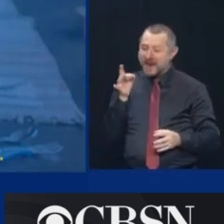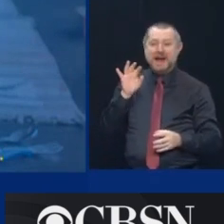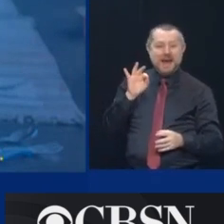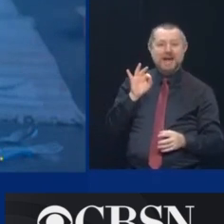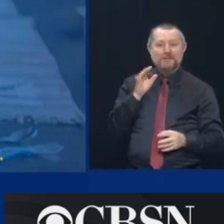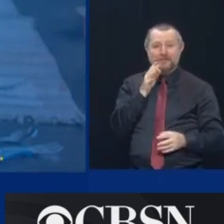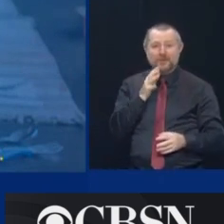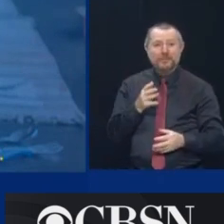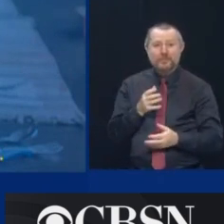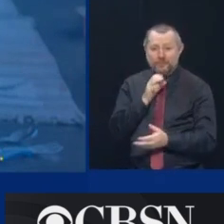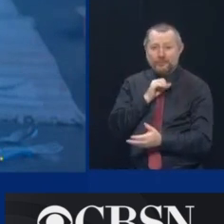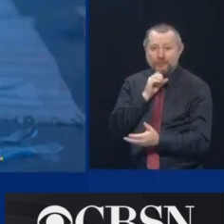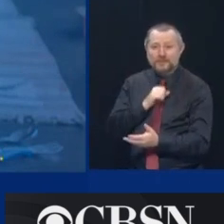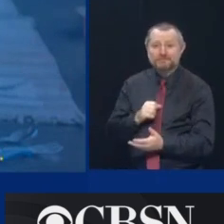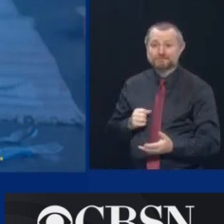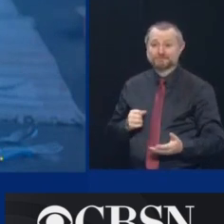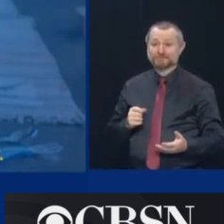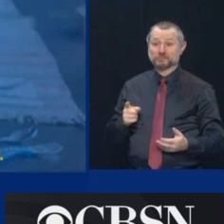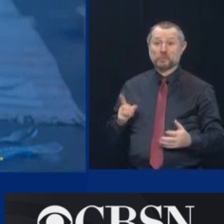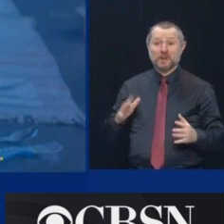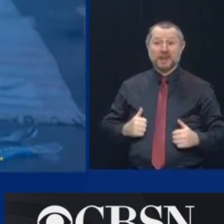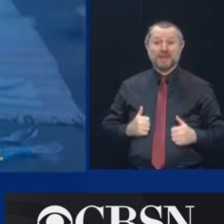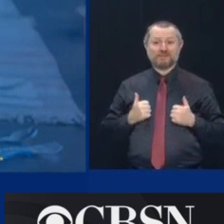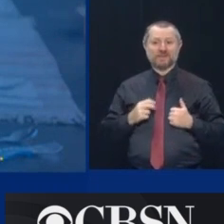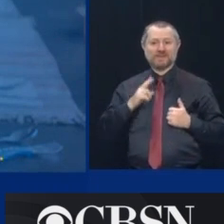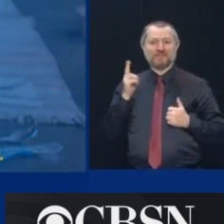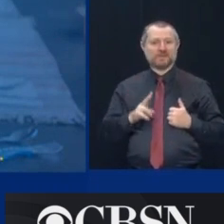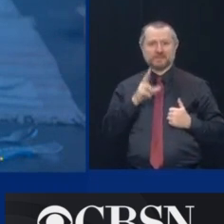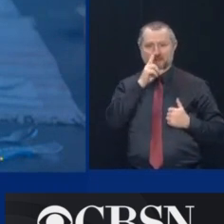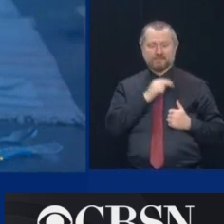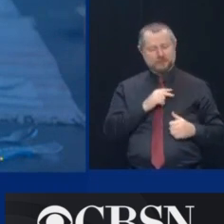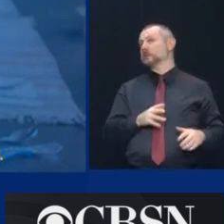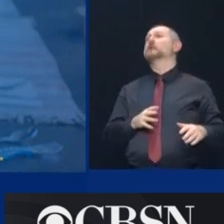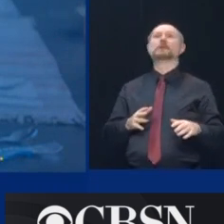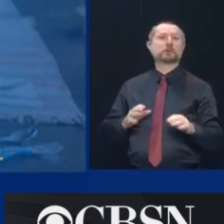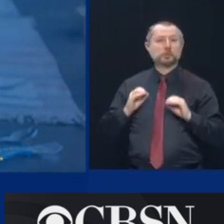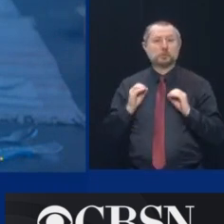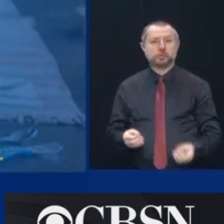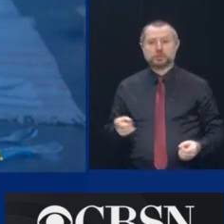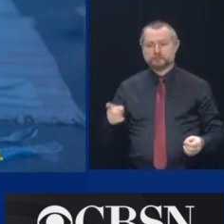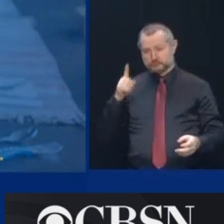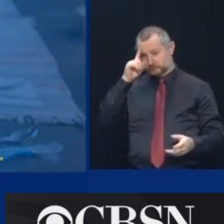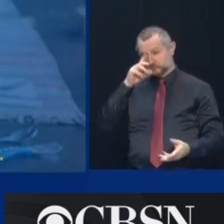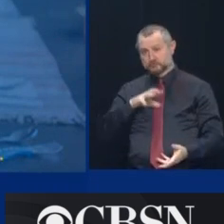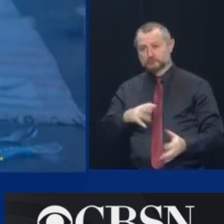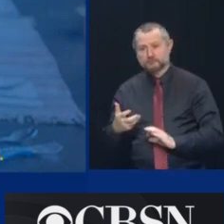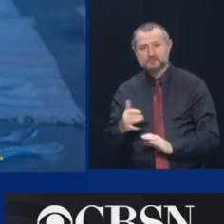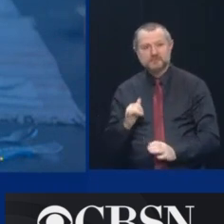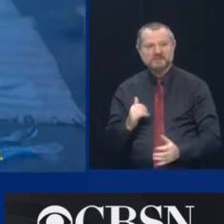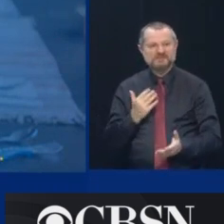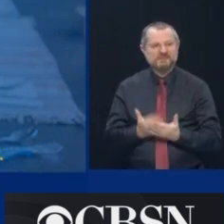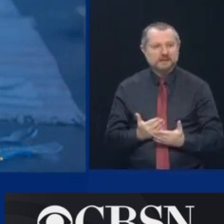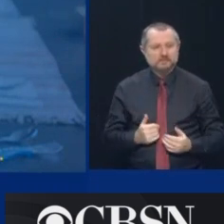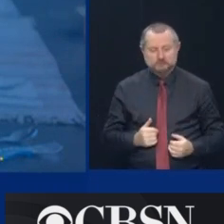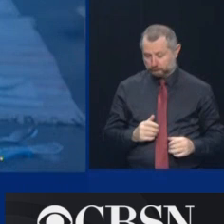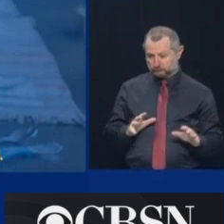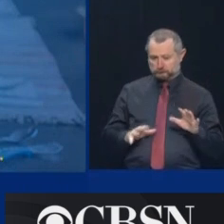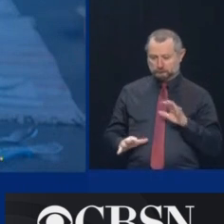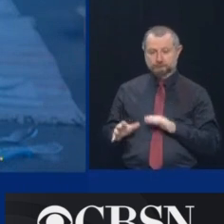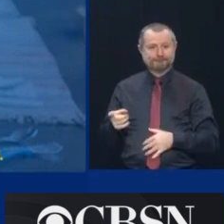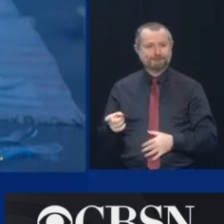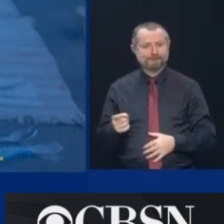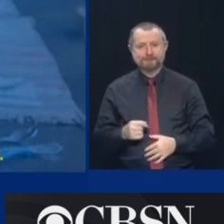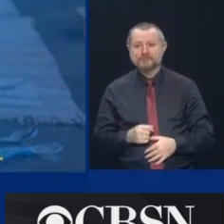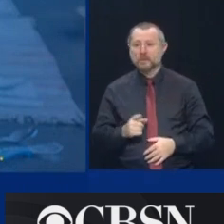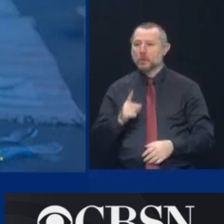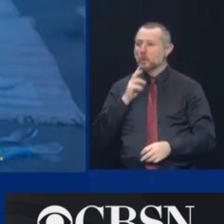a Thanksgiving like this in her life. But that's the fact. And it is hard. And it's hard to